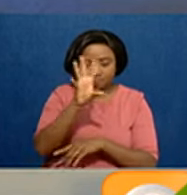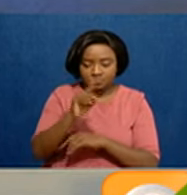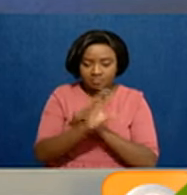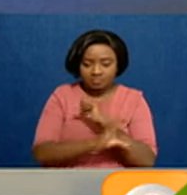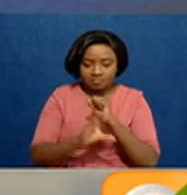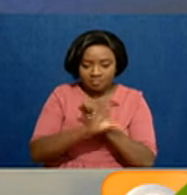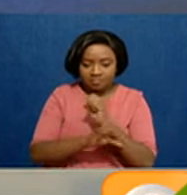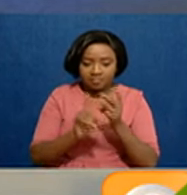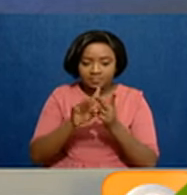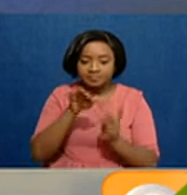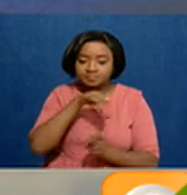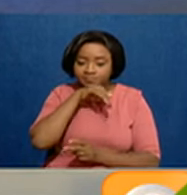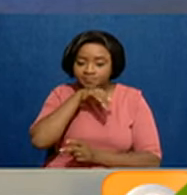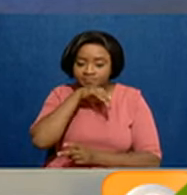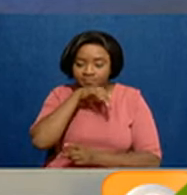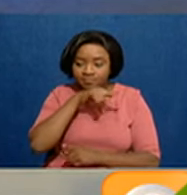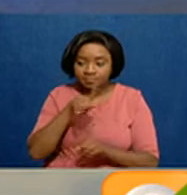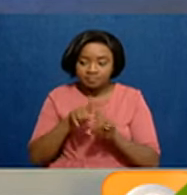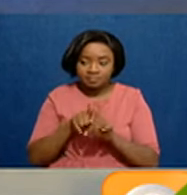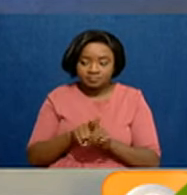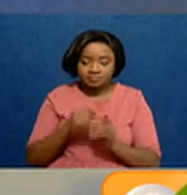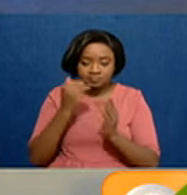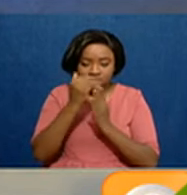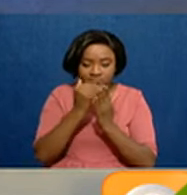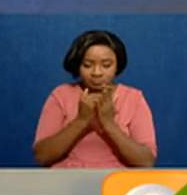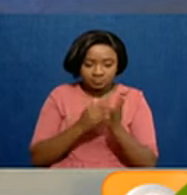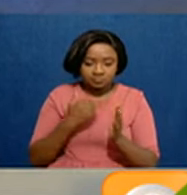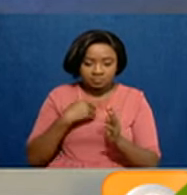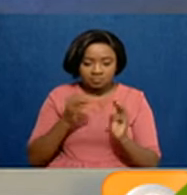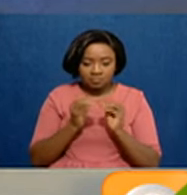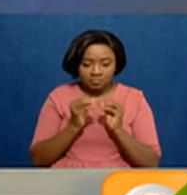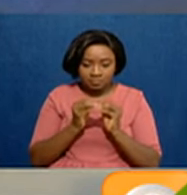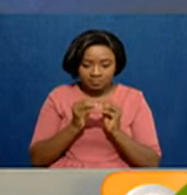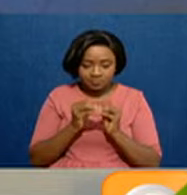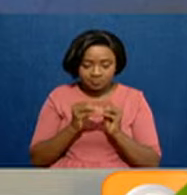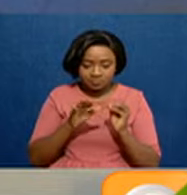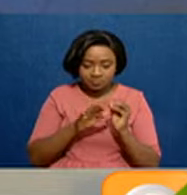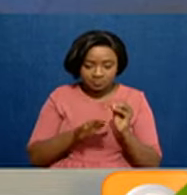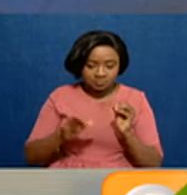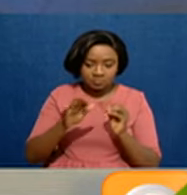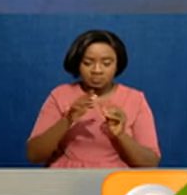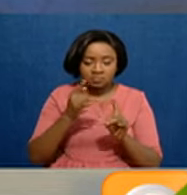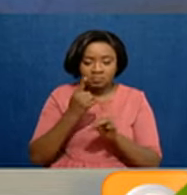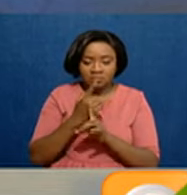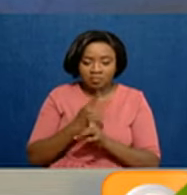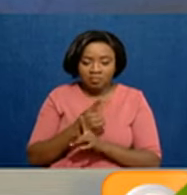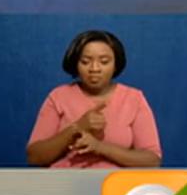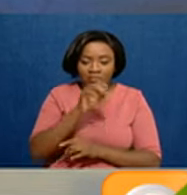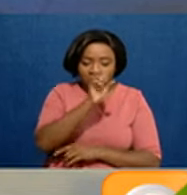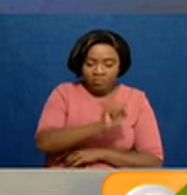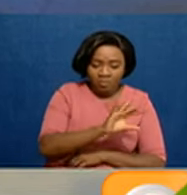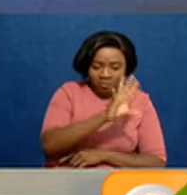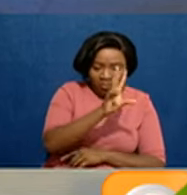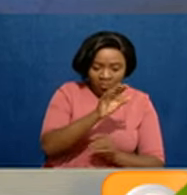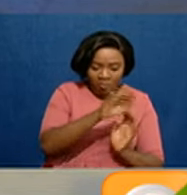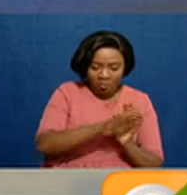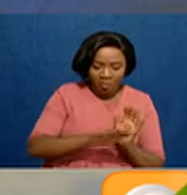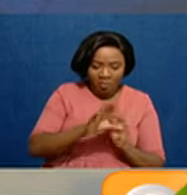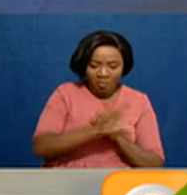while Odinga, on the other hand, has scheduled meetings in the Horn of Africa and Southern African